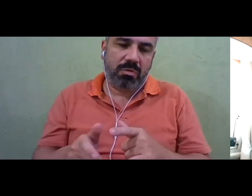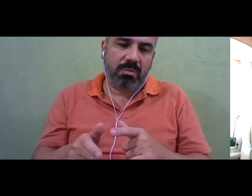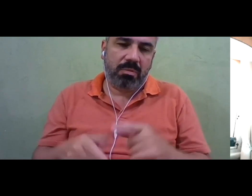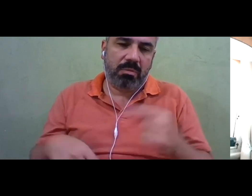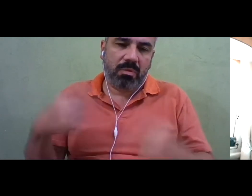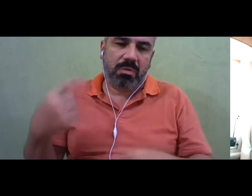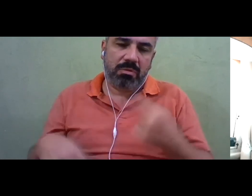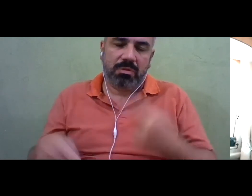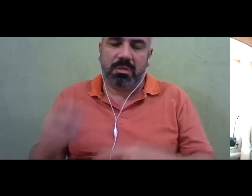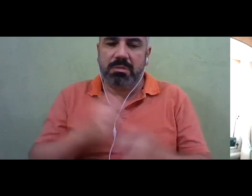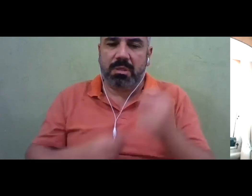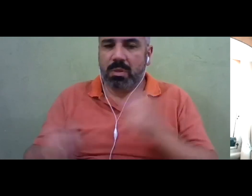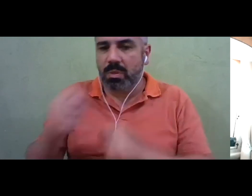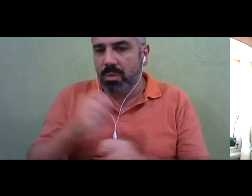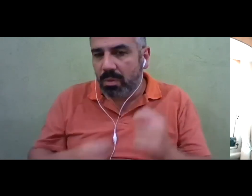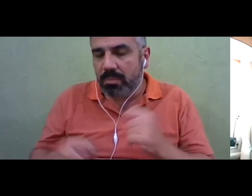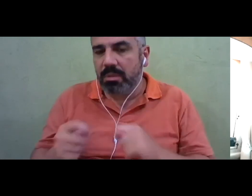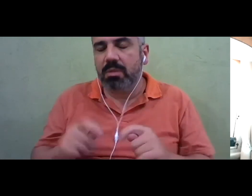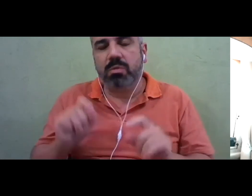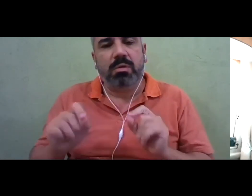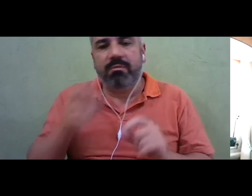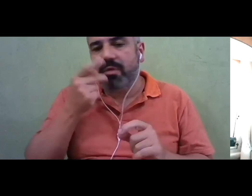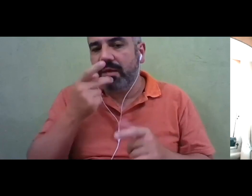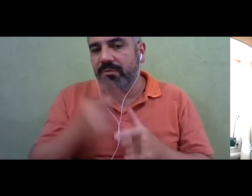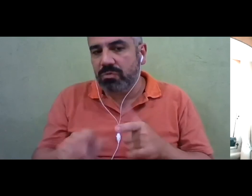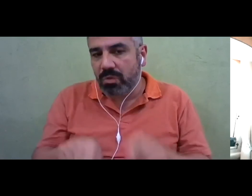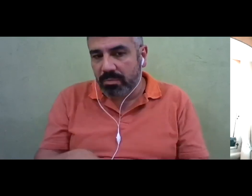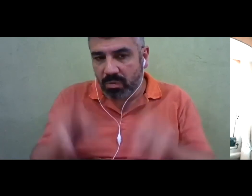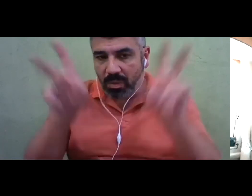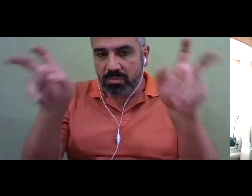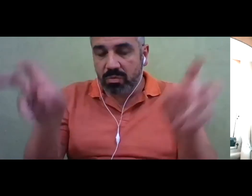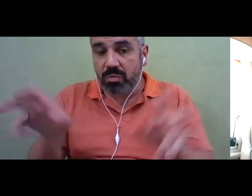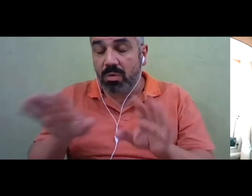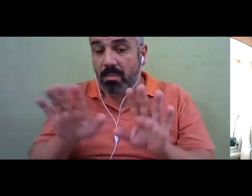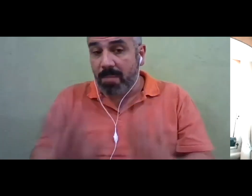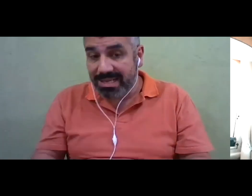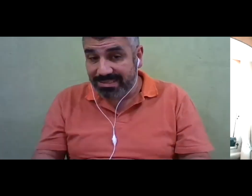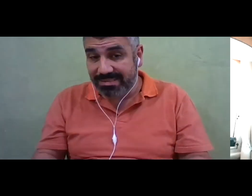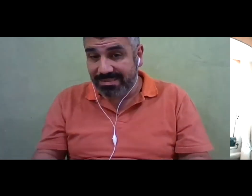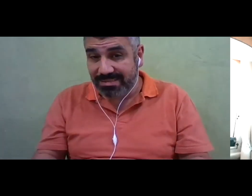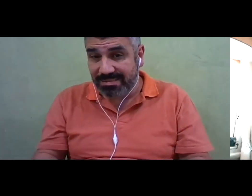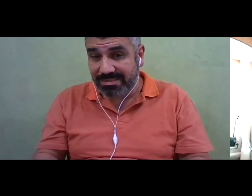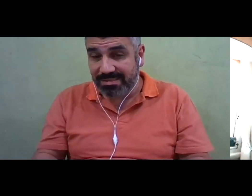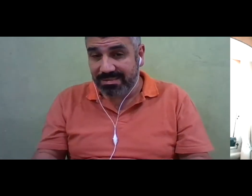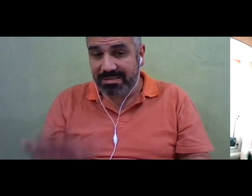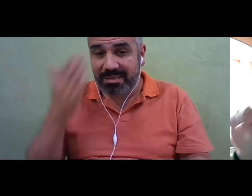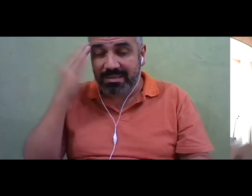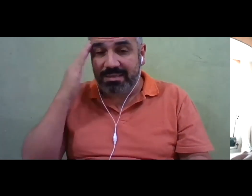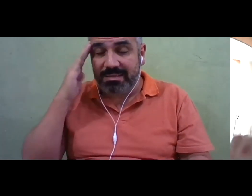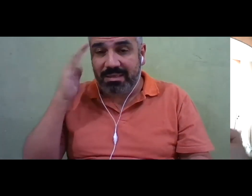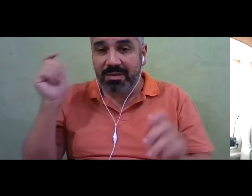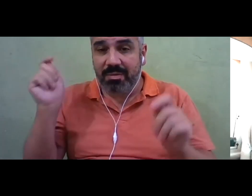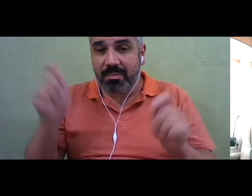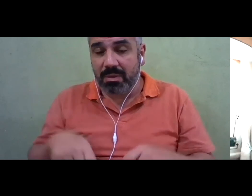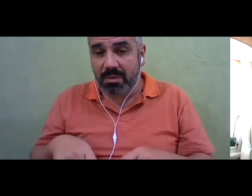was trying to get a more concrete understanding of value and its implications by looking at it